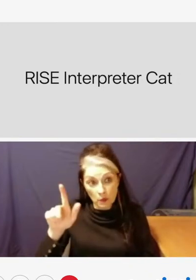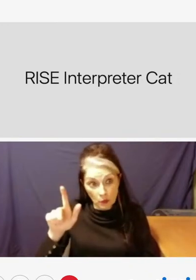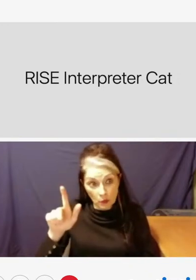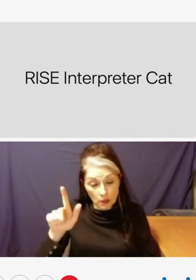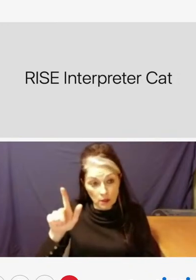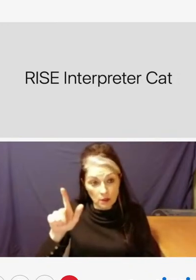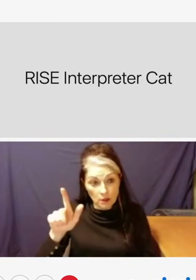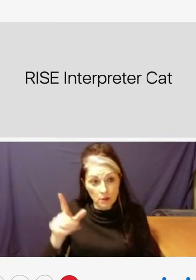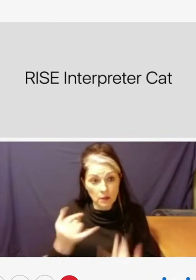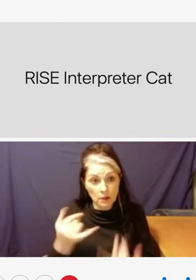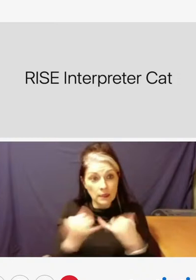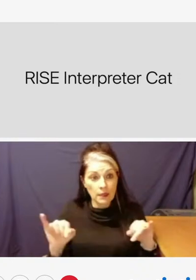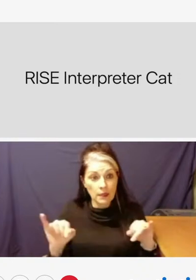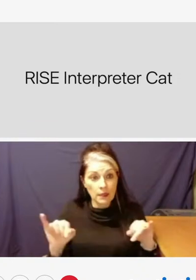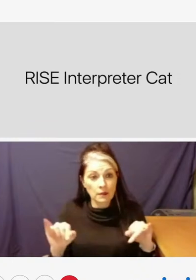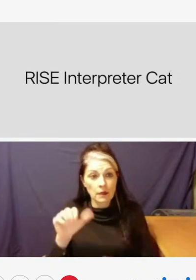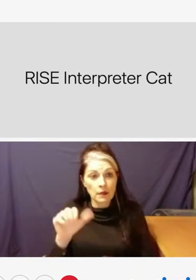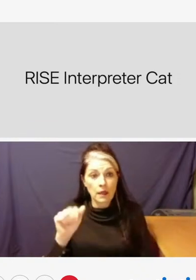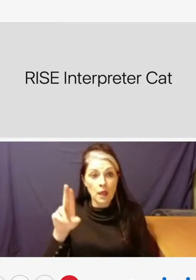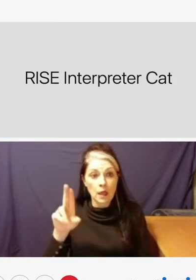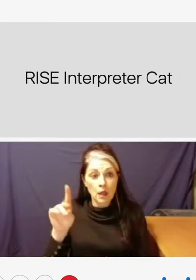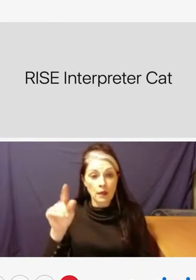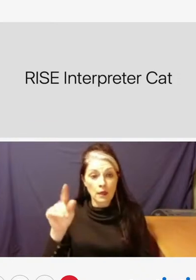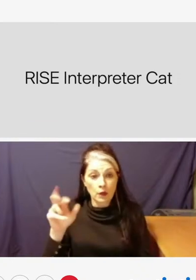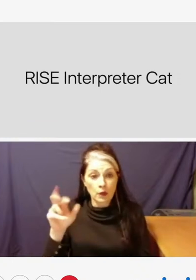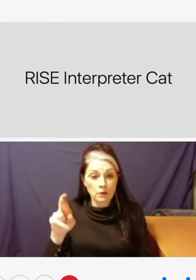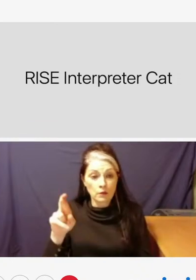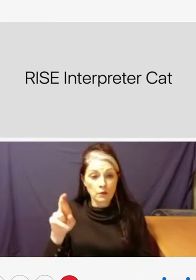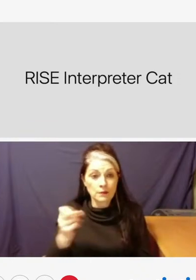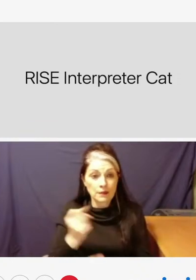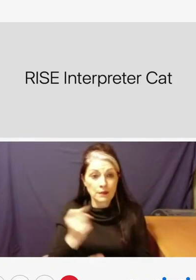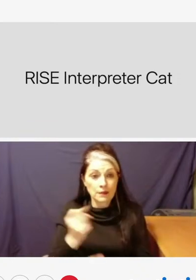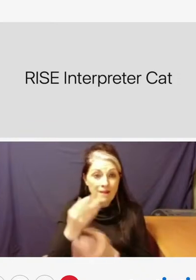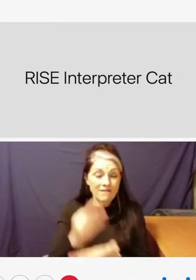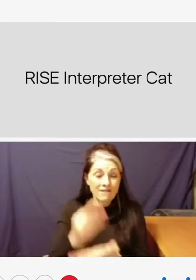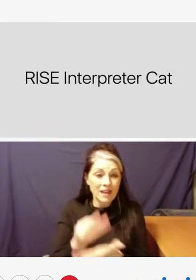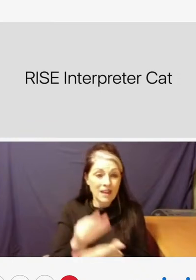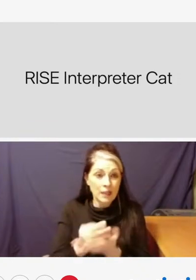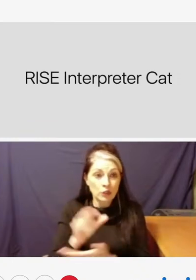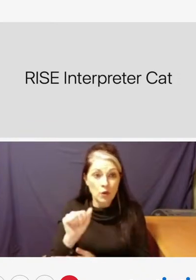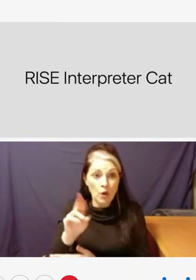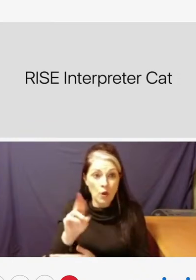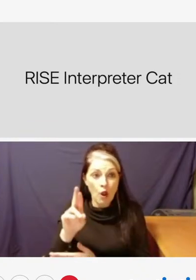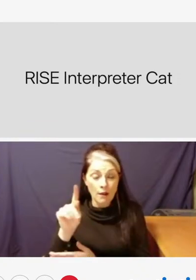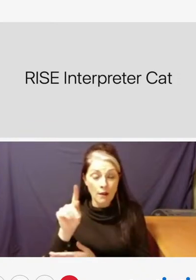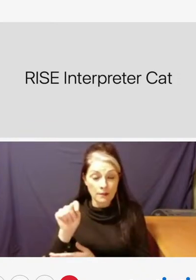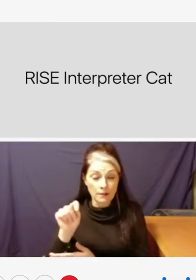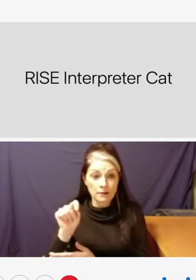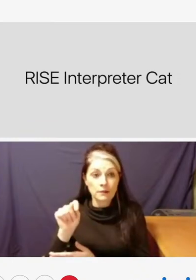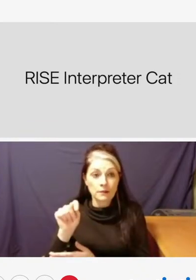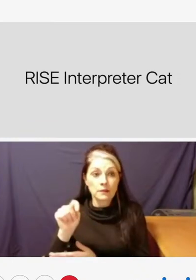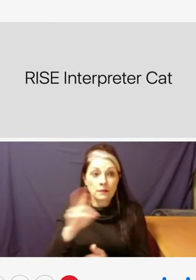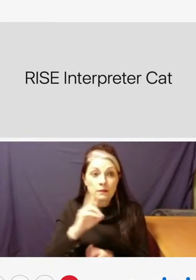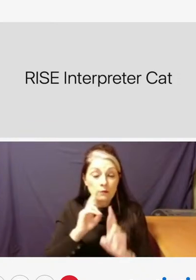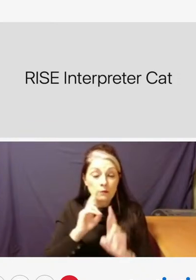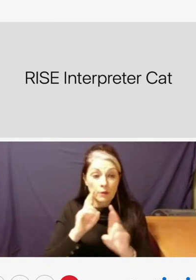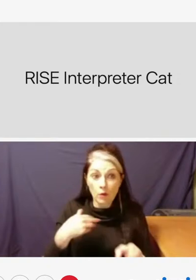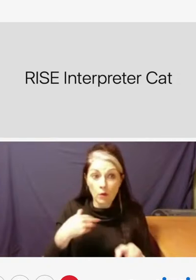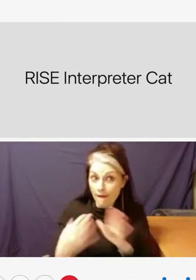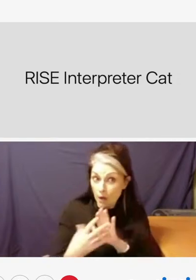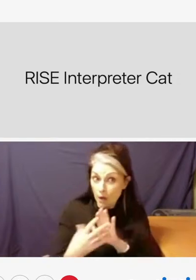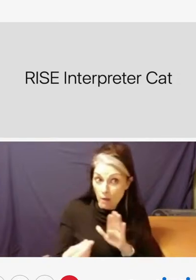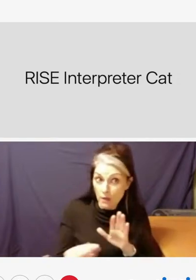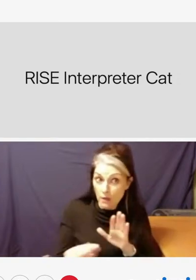Auditors annual Financial audit report and I um we did get a copy of these of this report